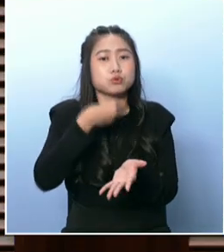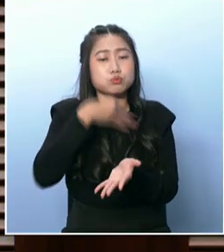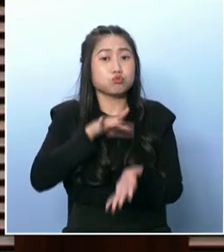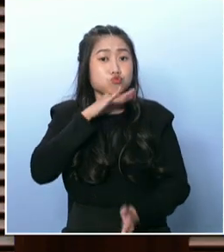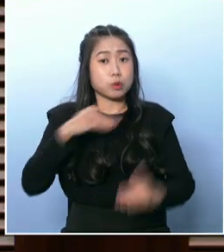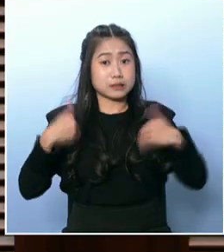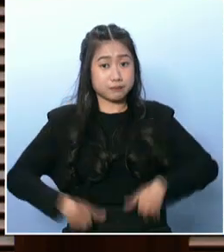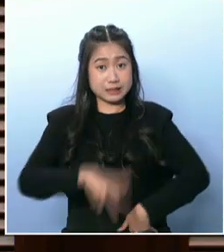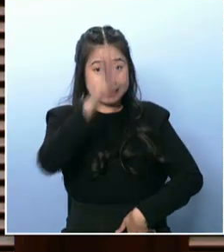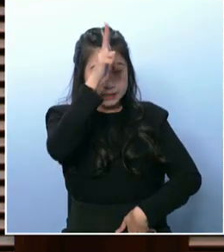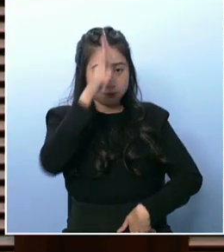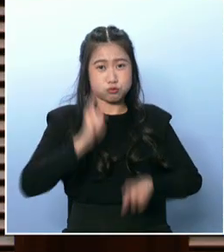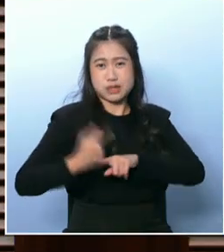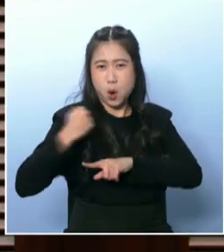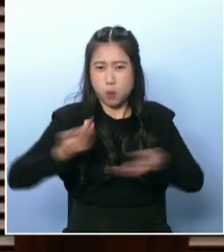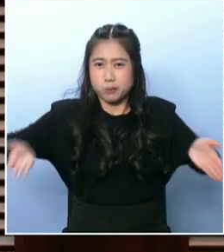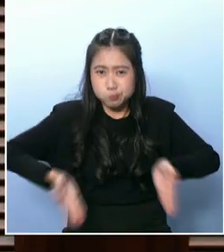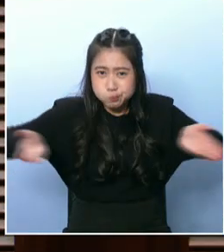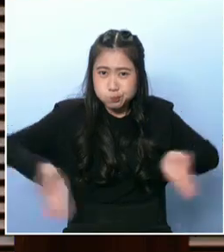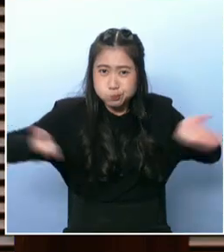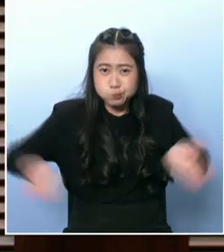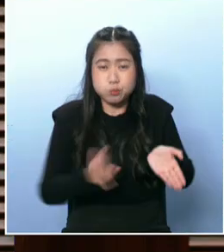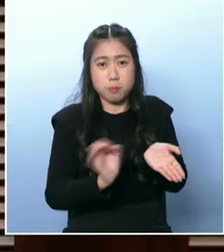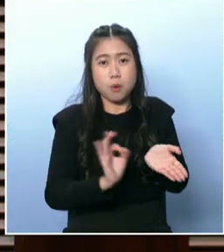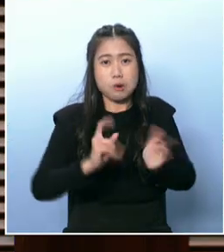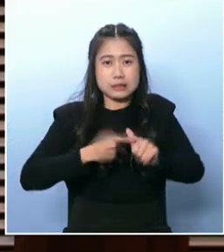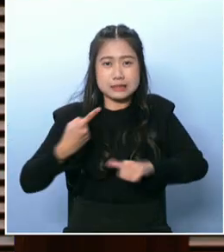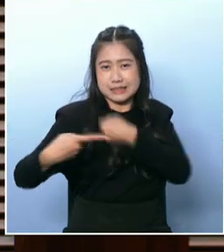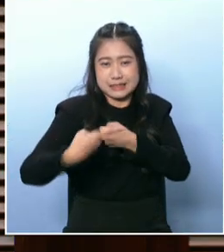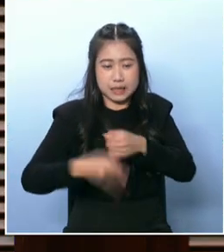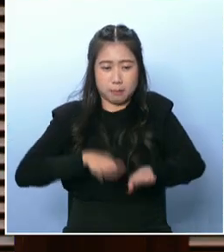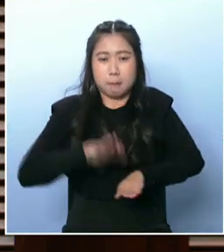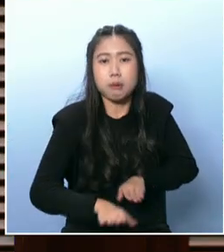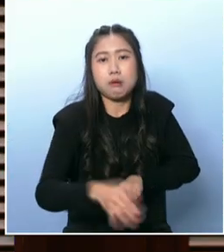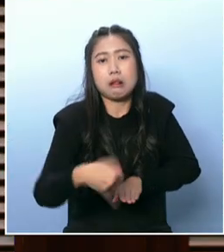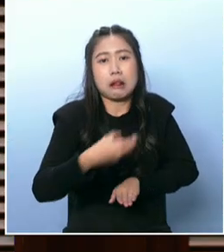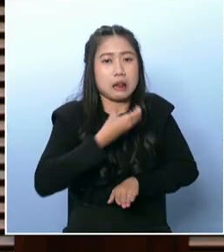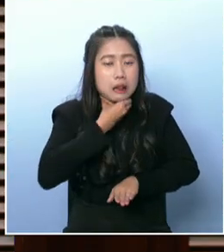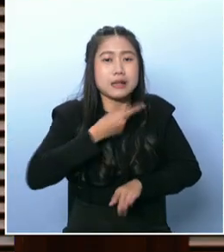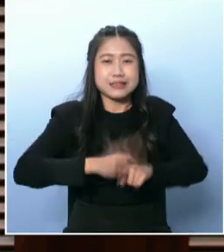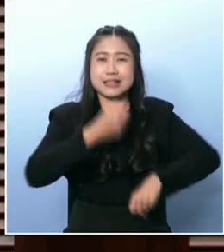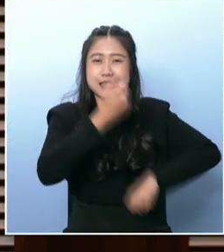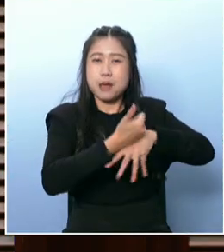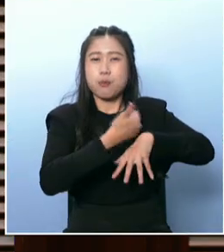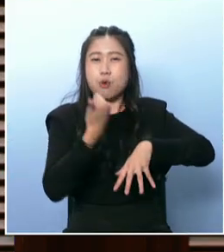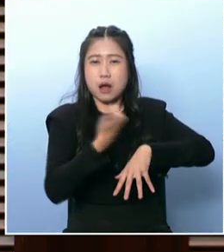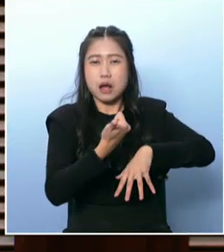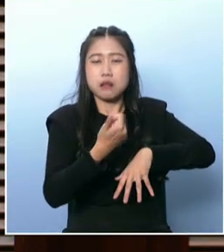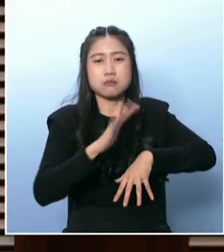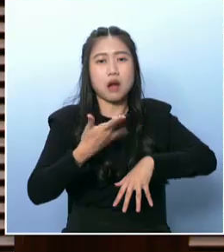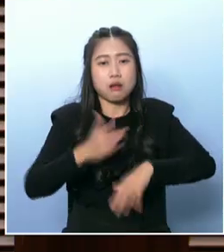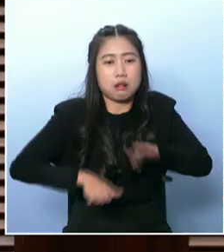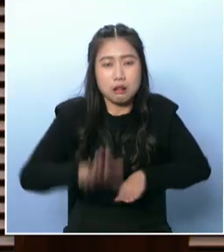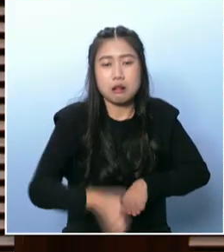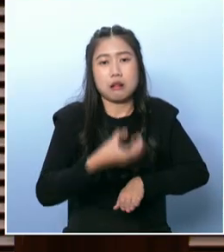indirect experience of dealing with private developers. So I think the government should take more initiative, be more